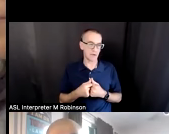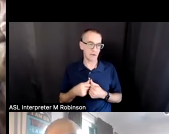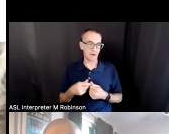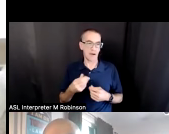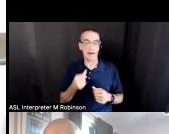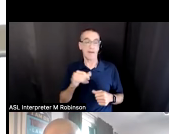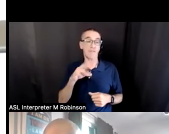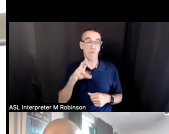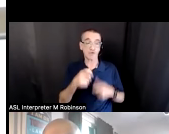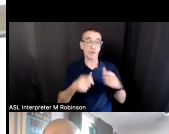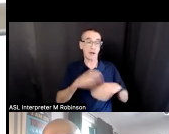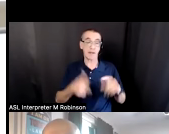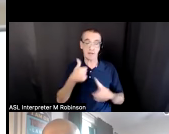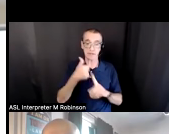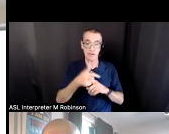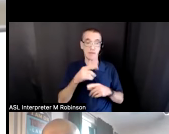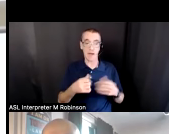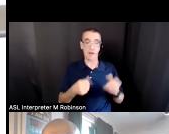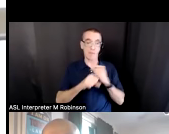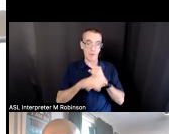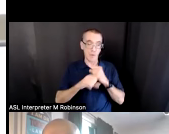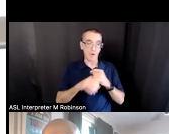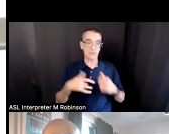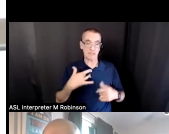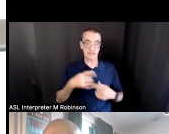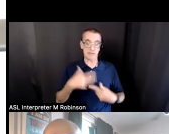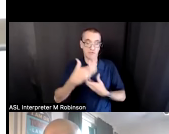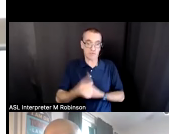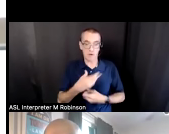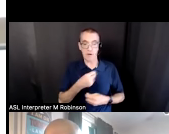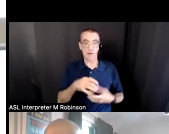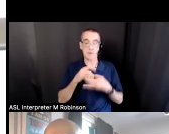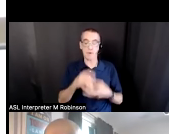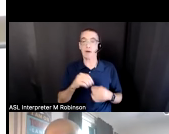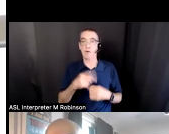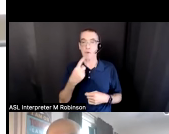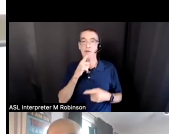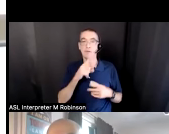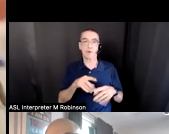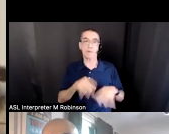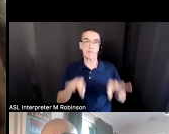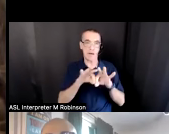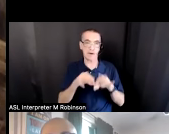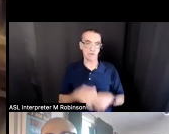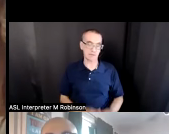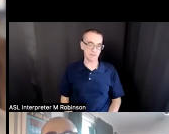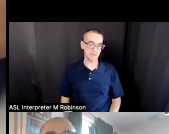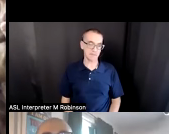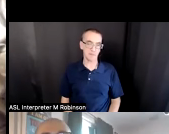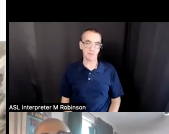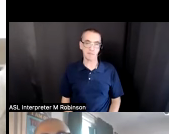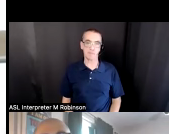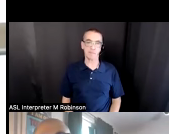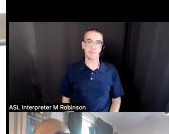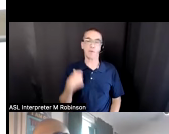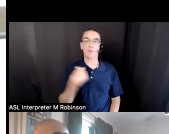than oneself that promotes a sense of trust, belonging, and that one matters. And so